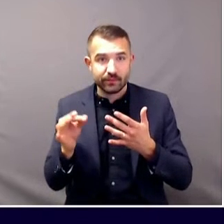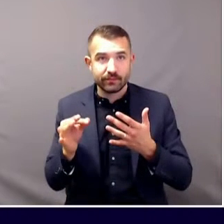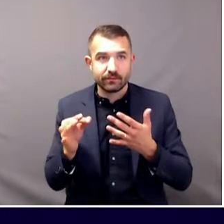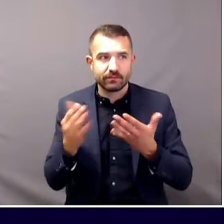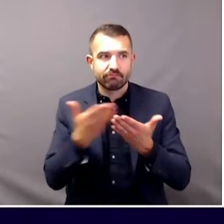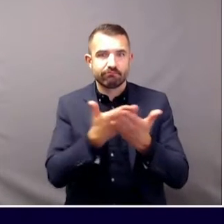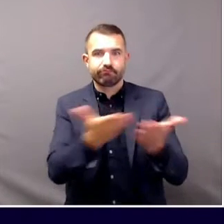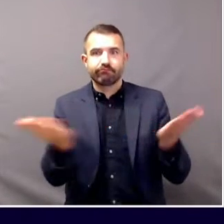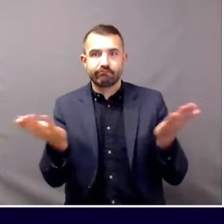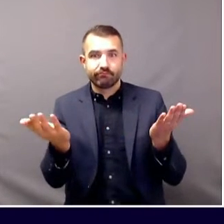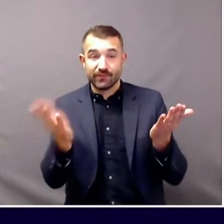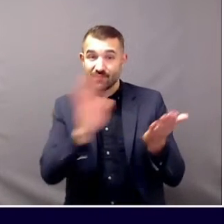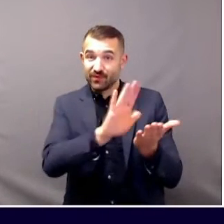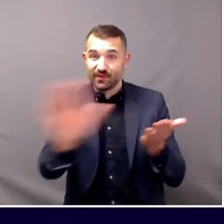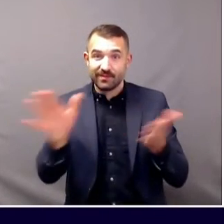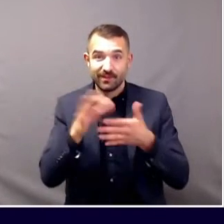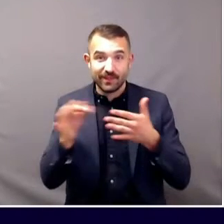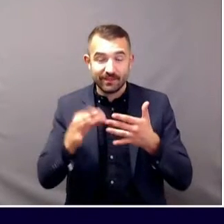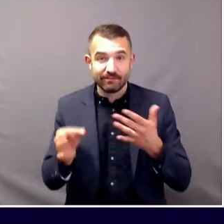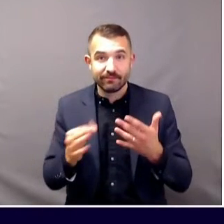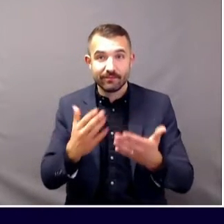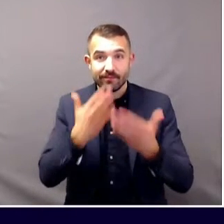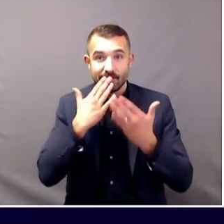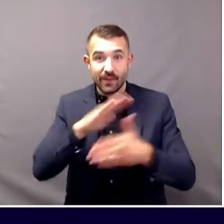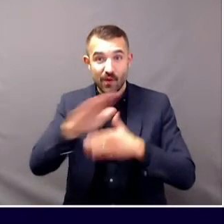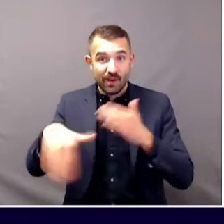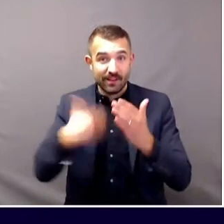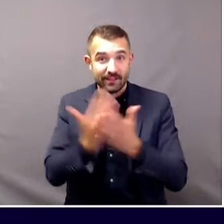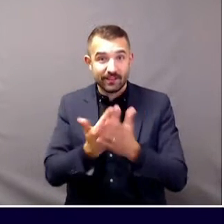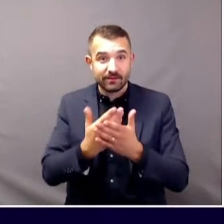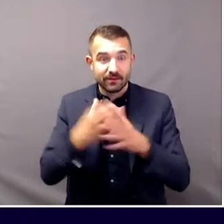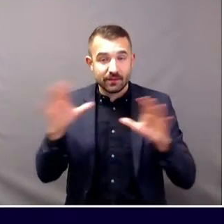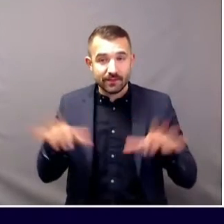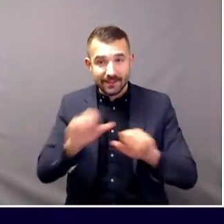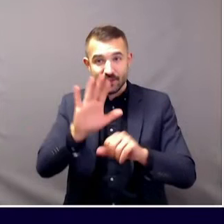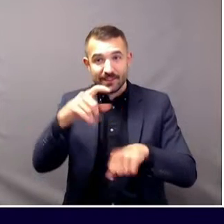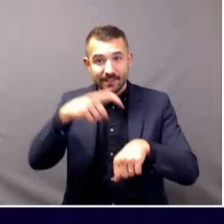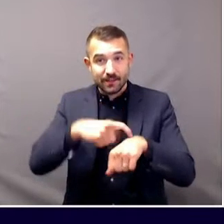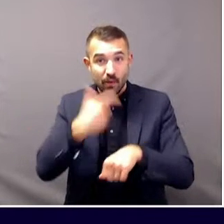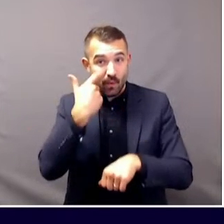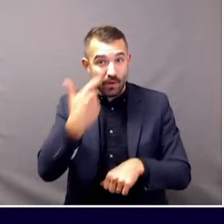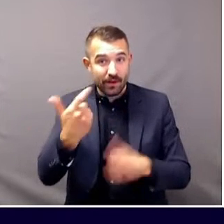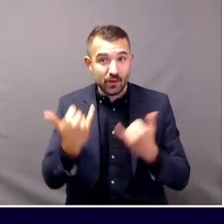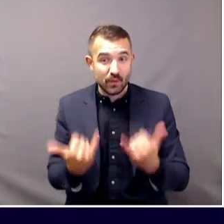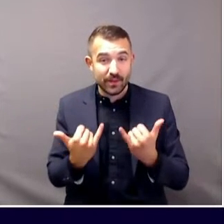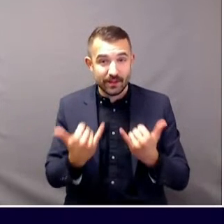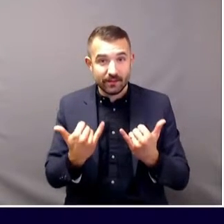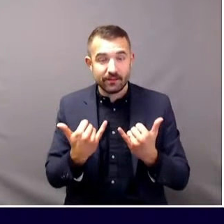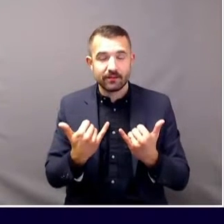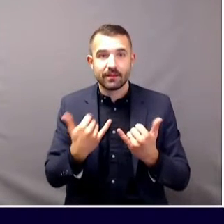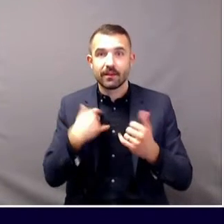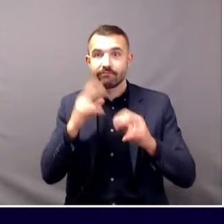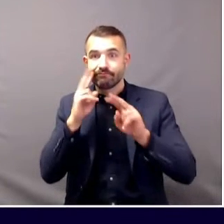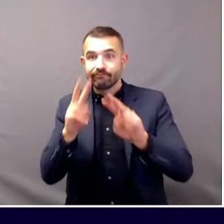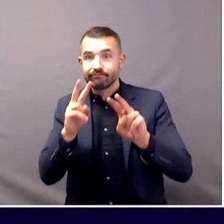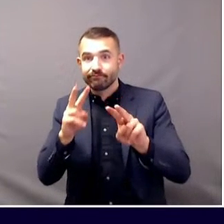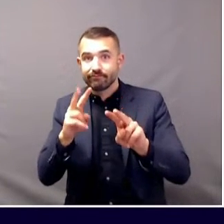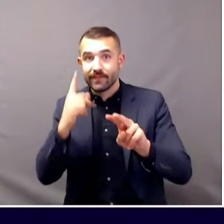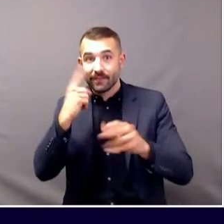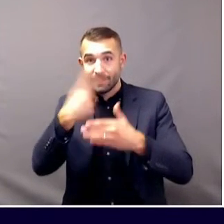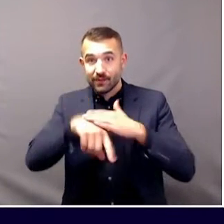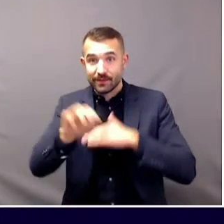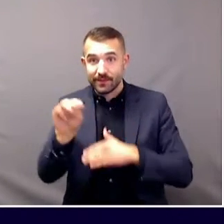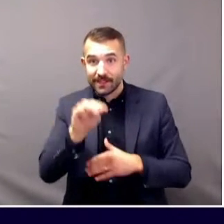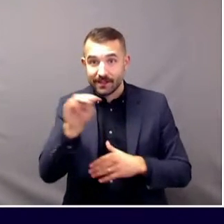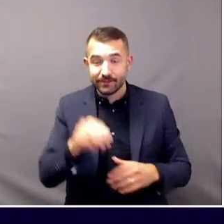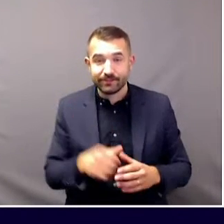with that, thank you all for taking some time to tune in this afternoon. We look forward to speaking with everyone again on Monday. In